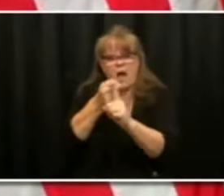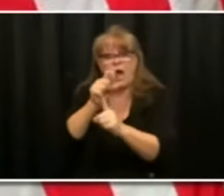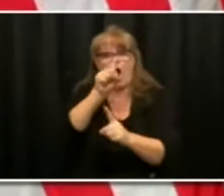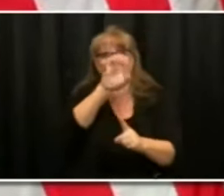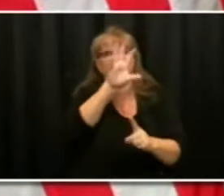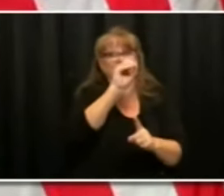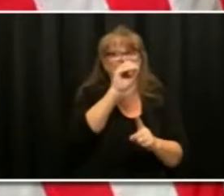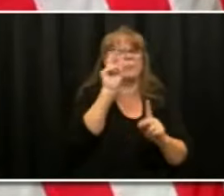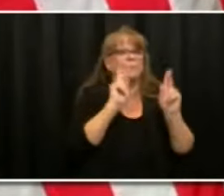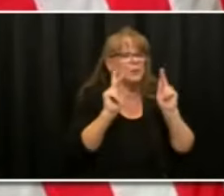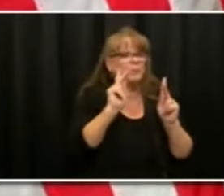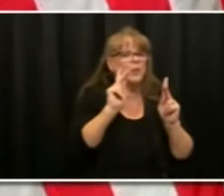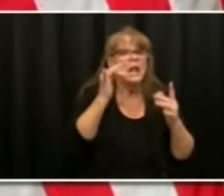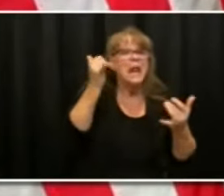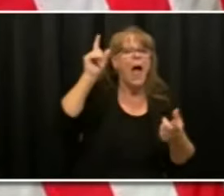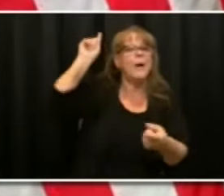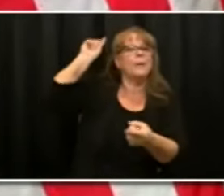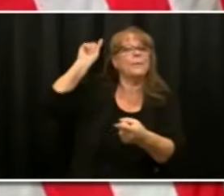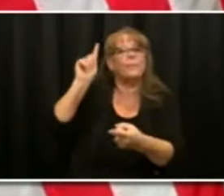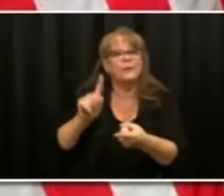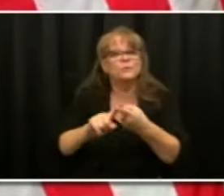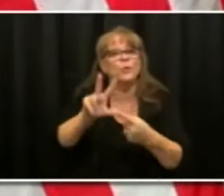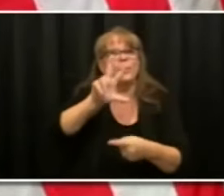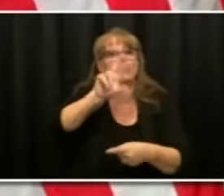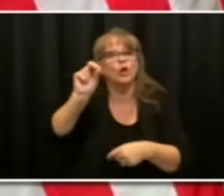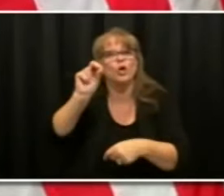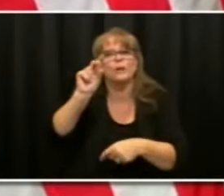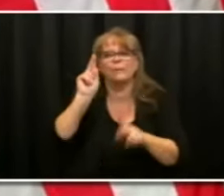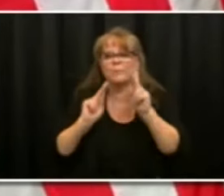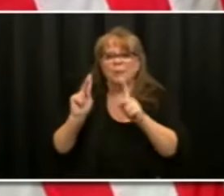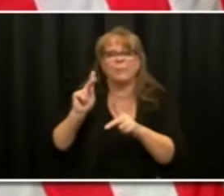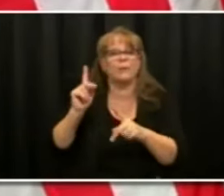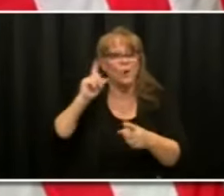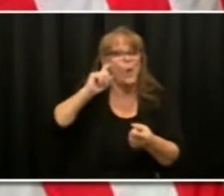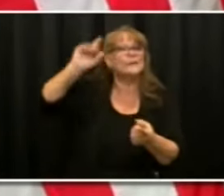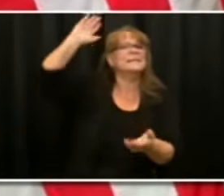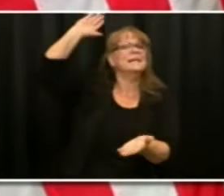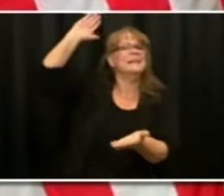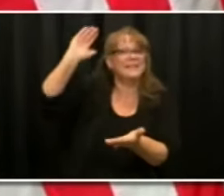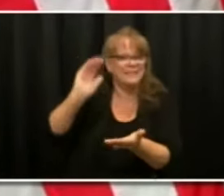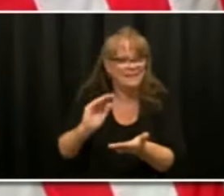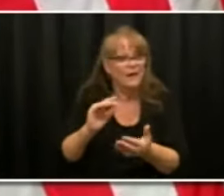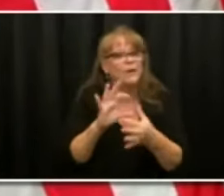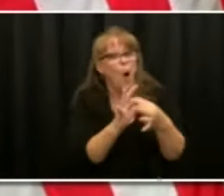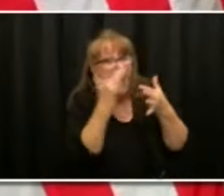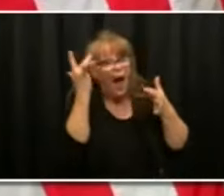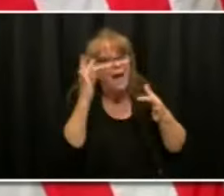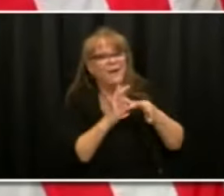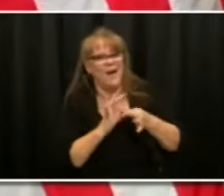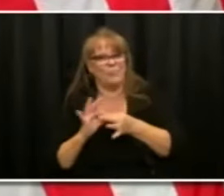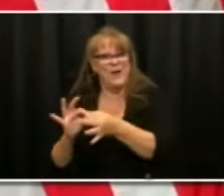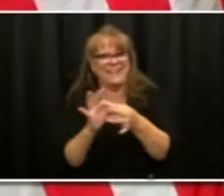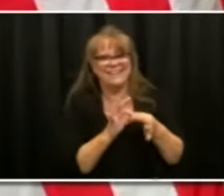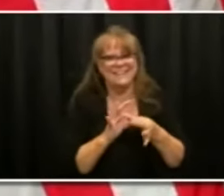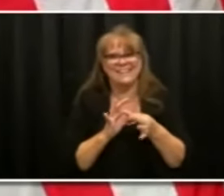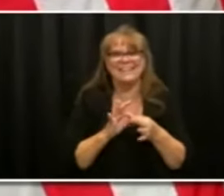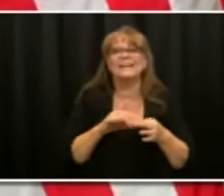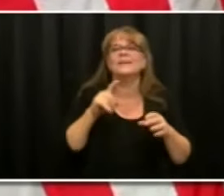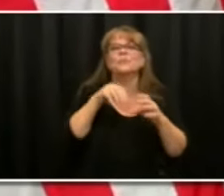is this surge of the virus in many parts of our state, including the Denver metropolitan area, which is our greatest concern, El Paso